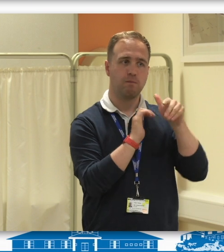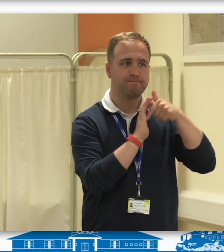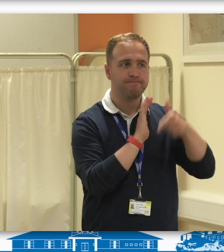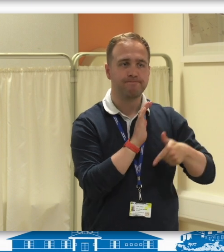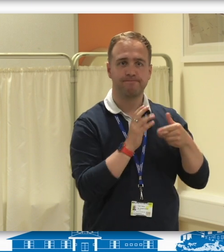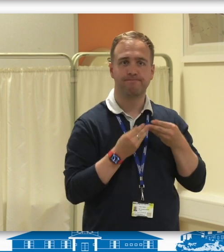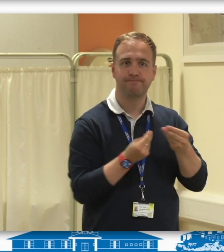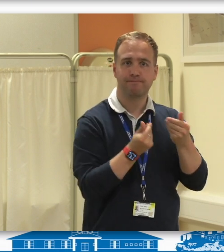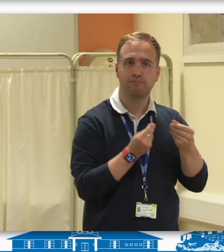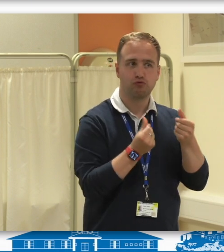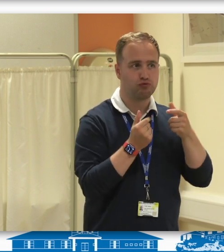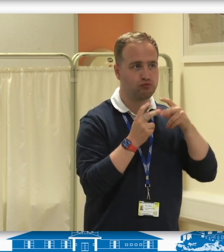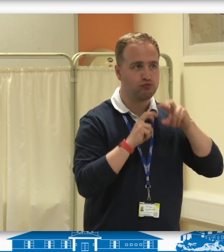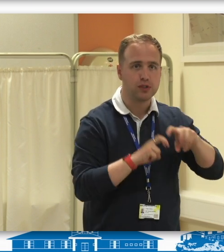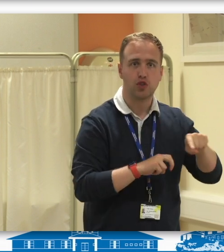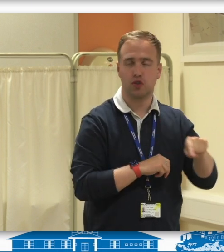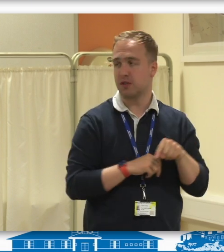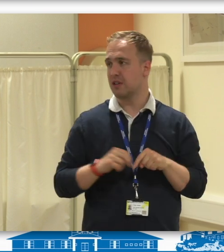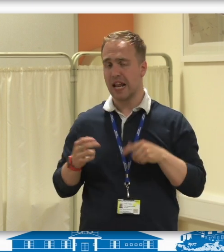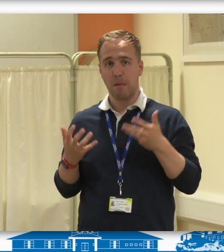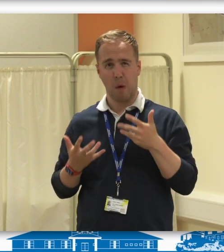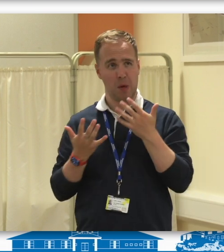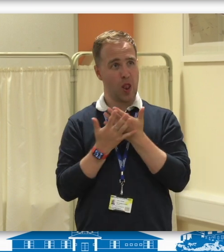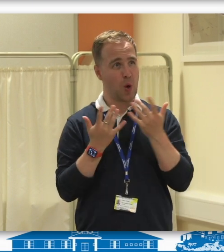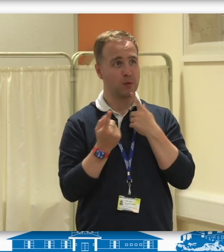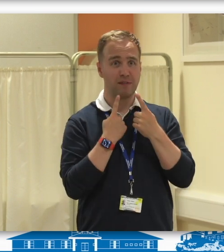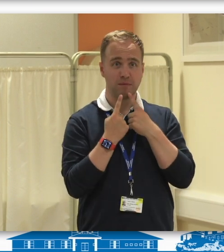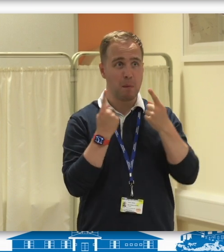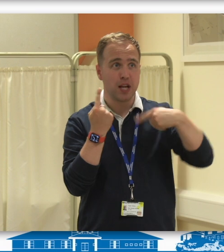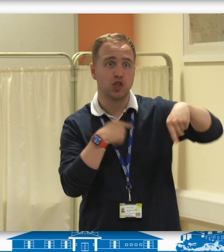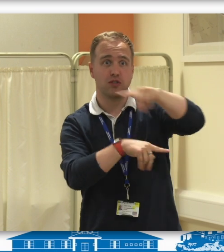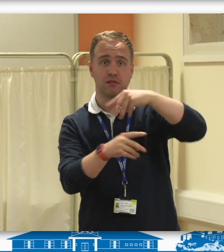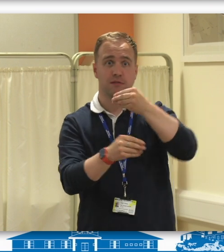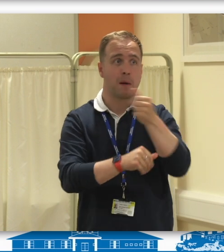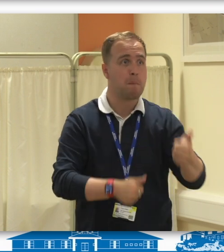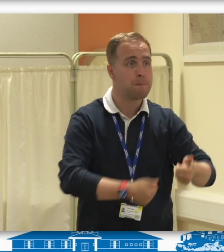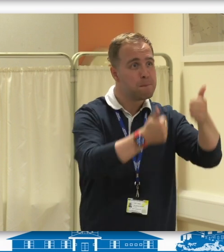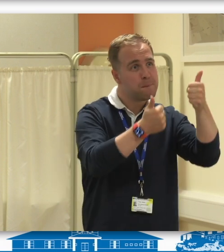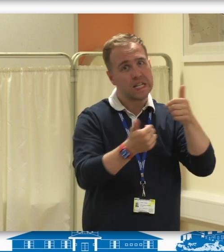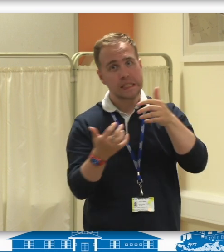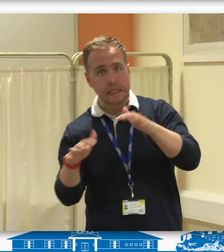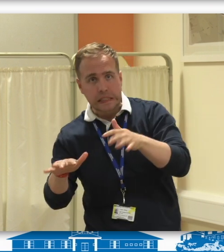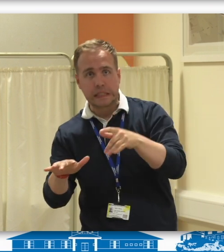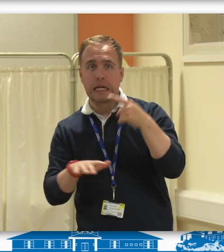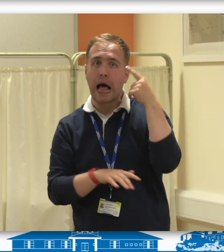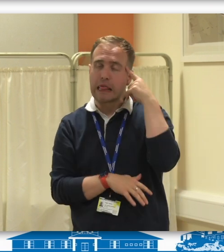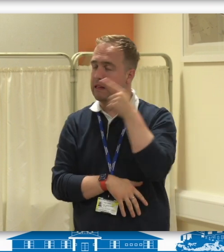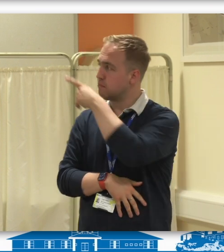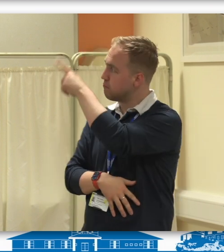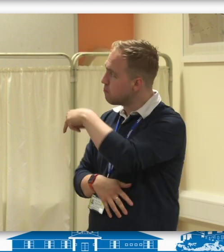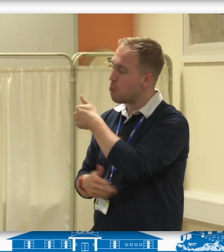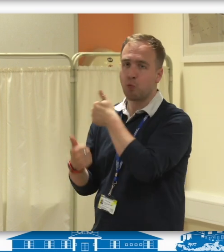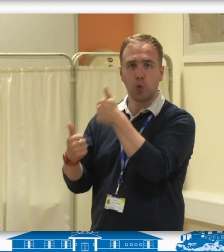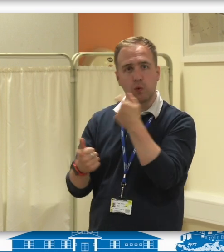an age where there's lots of information around, some of which is reliable and some of which isn't, I would suggest that these are good places